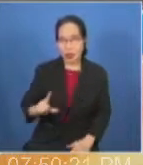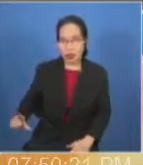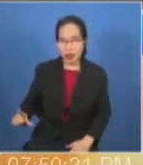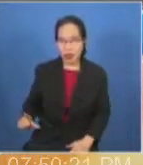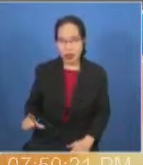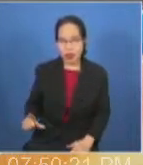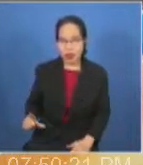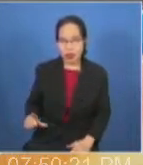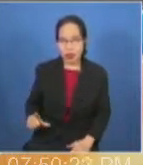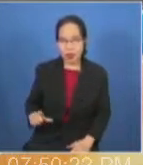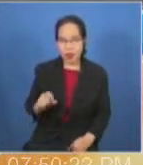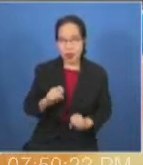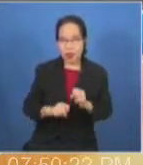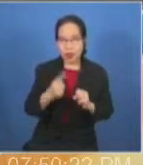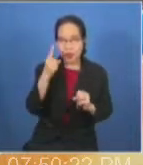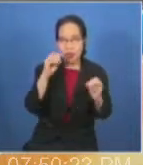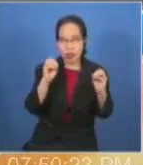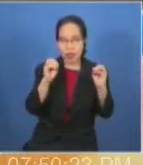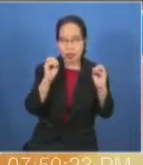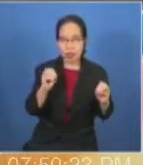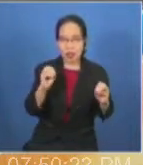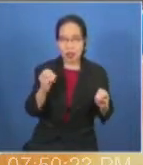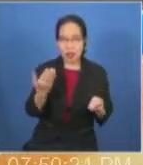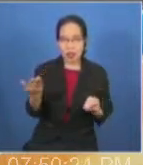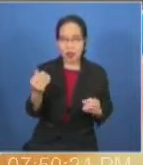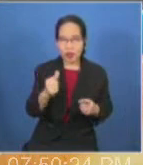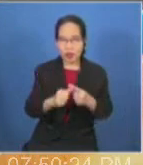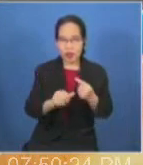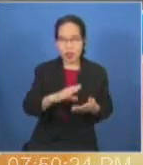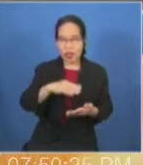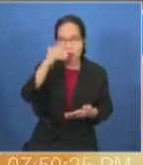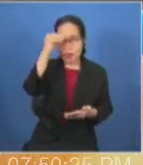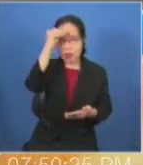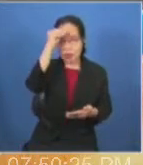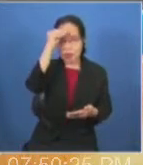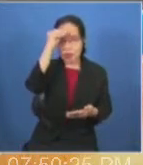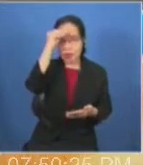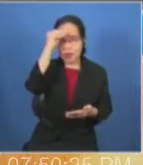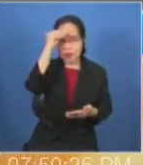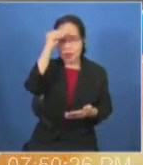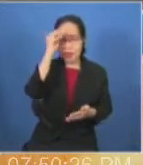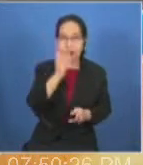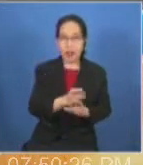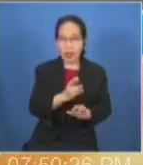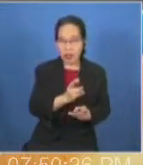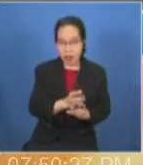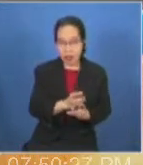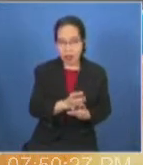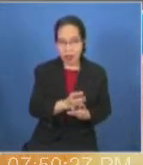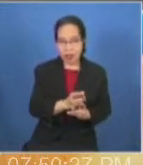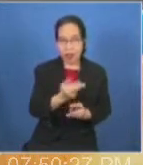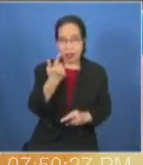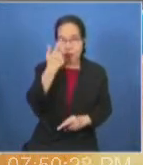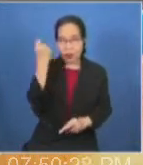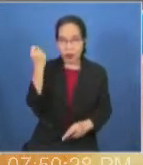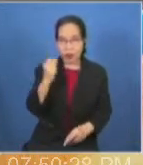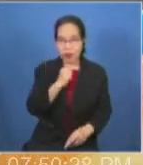and admonition of the Lord, well, for you to teach him, you should be the first one to